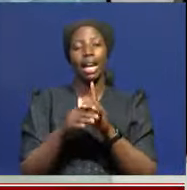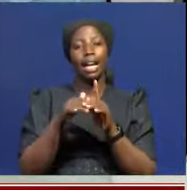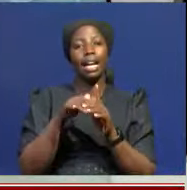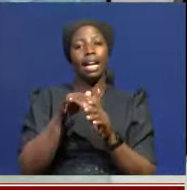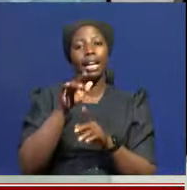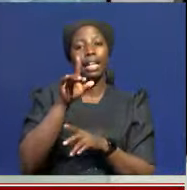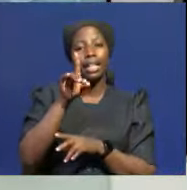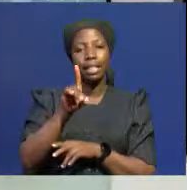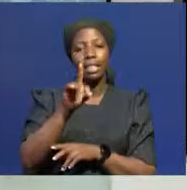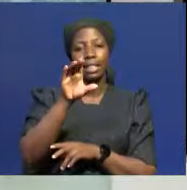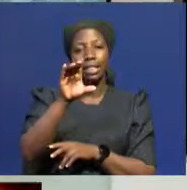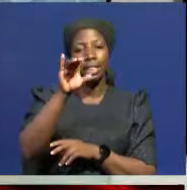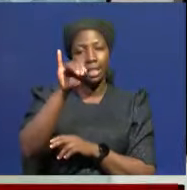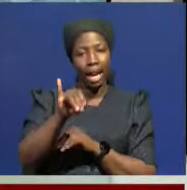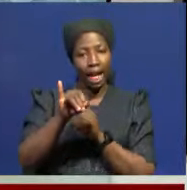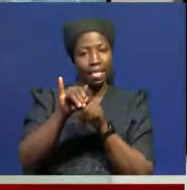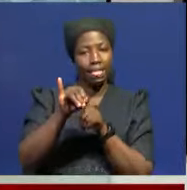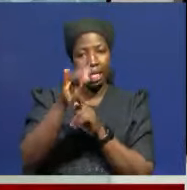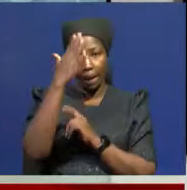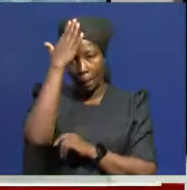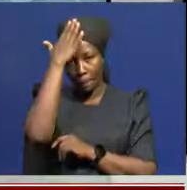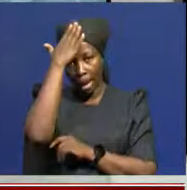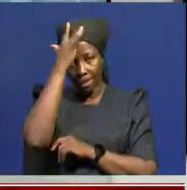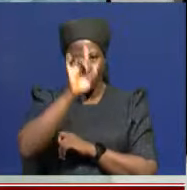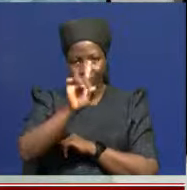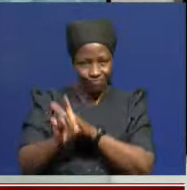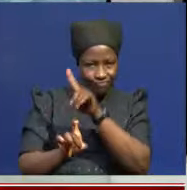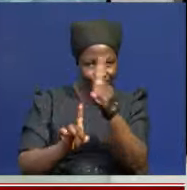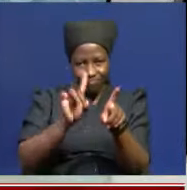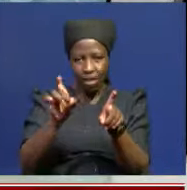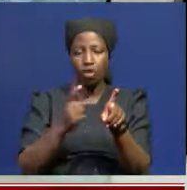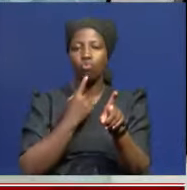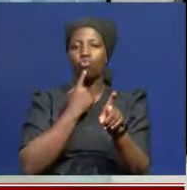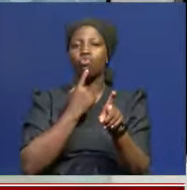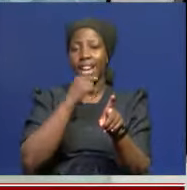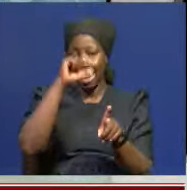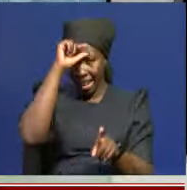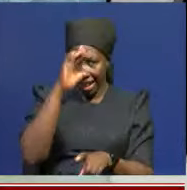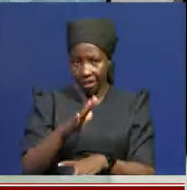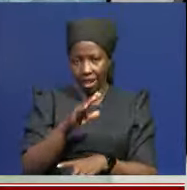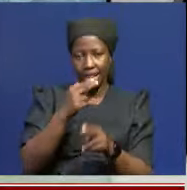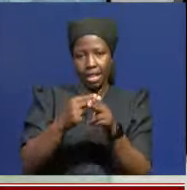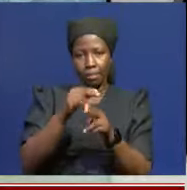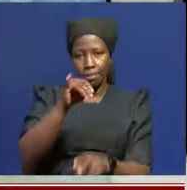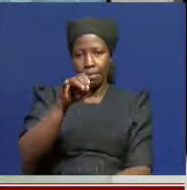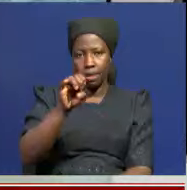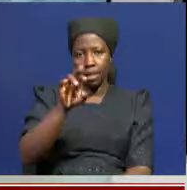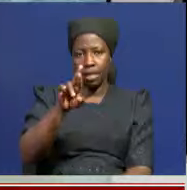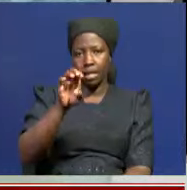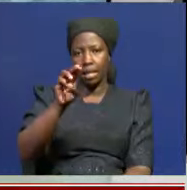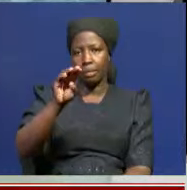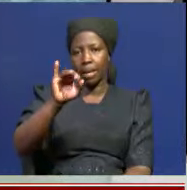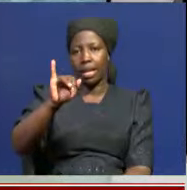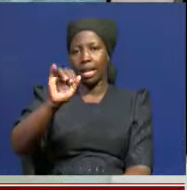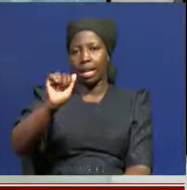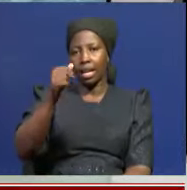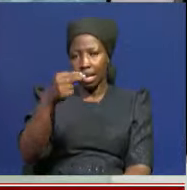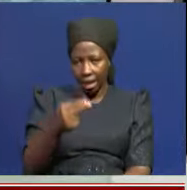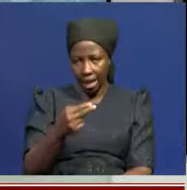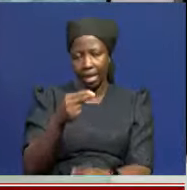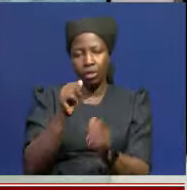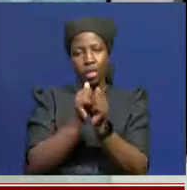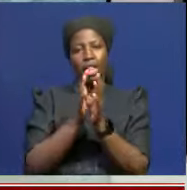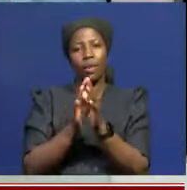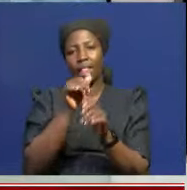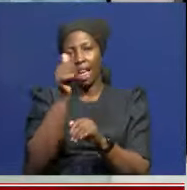The Directorate of Criminal Investigations Monday grilled Turkana Governor Jeremiah Lomorukai and five legislators from Turkana and